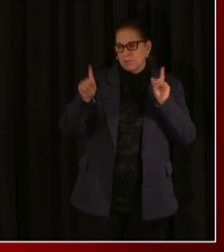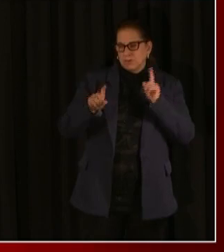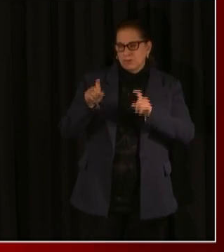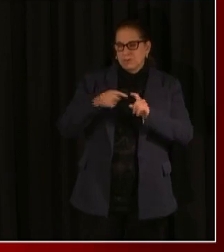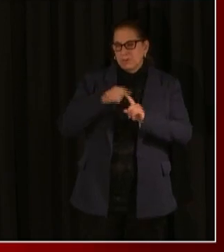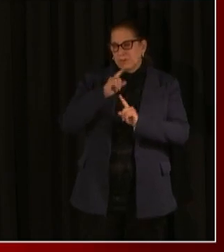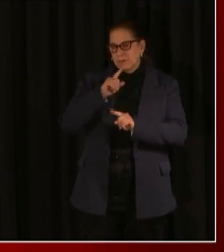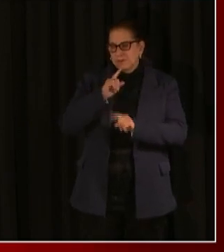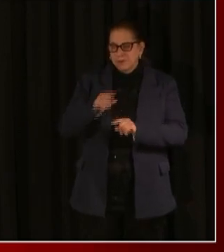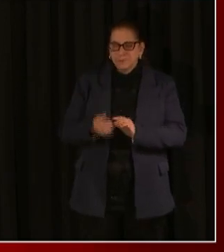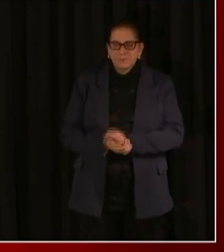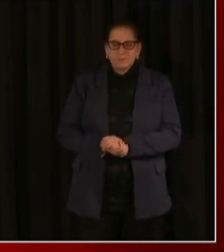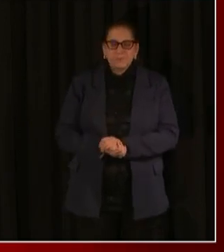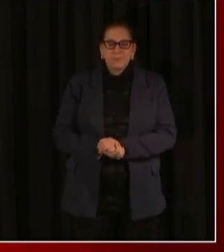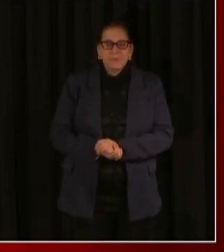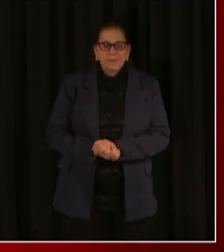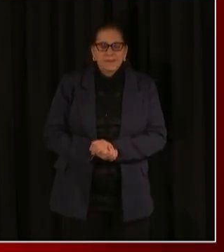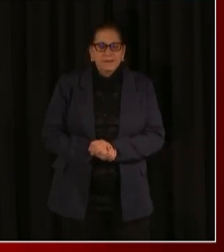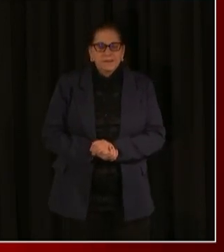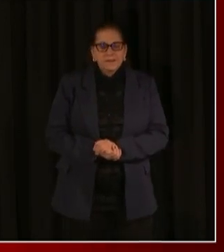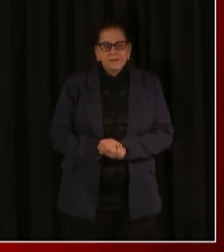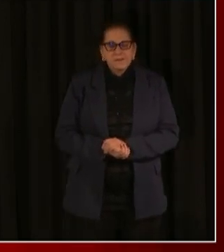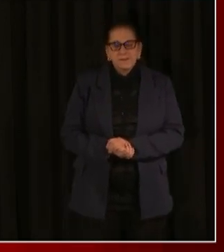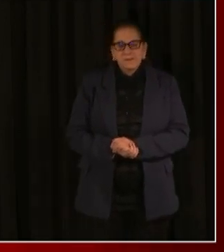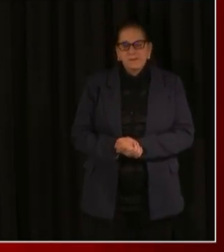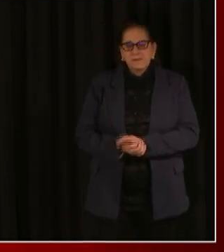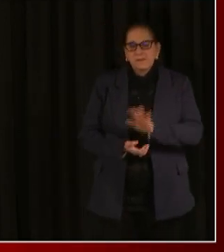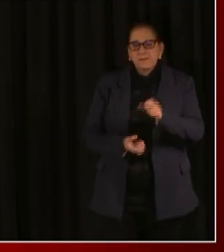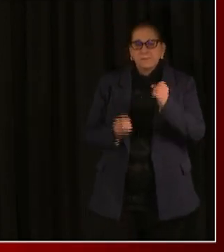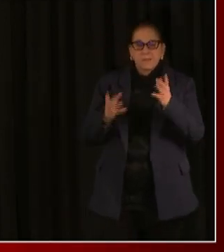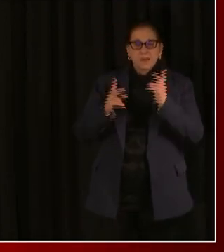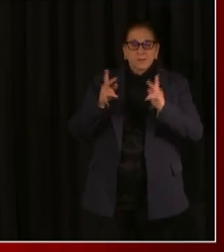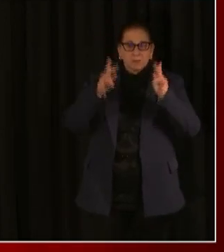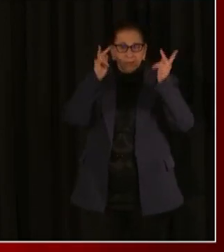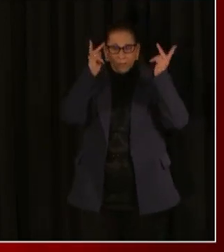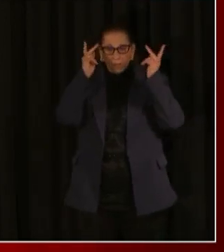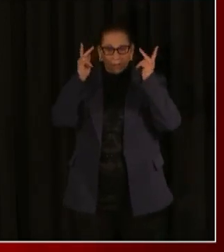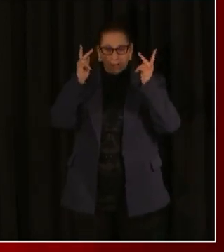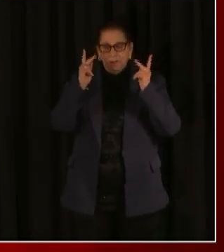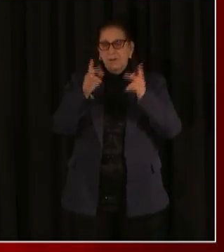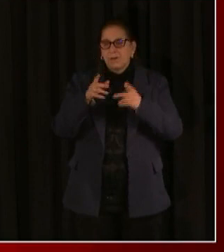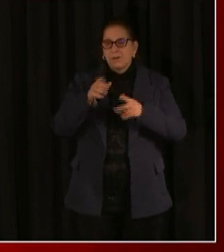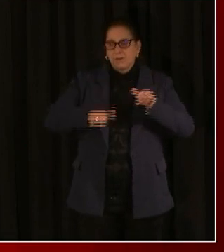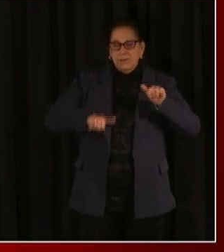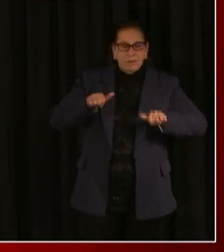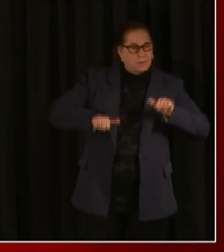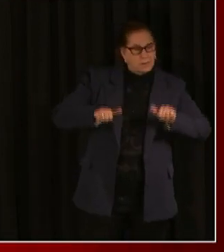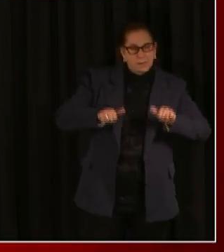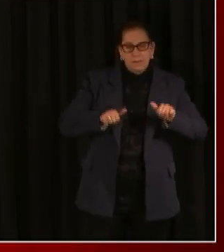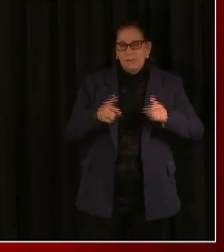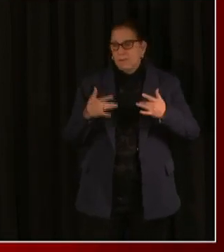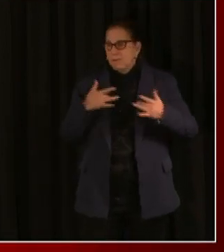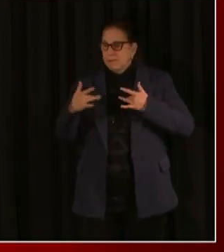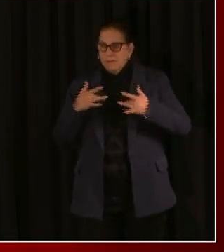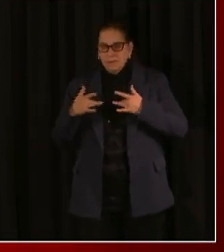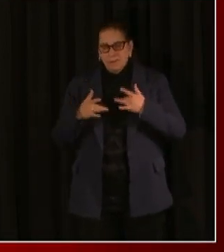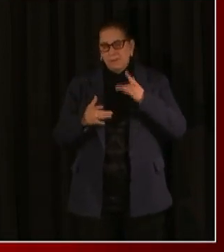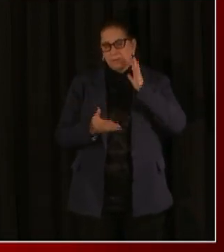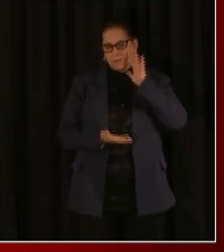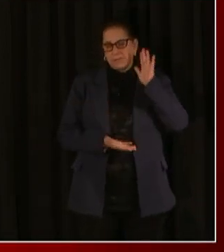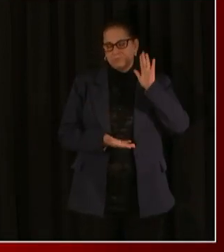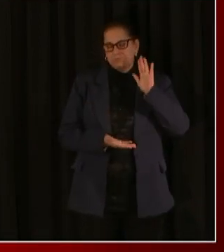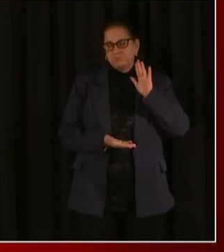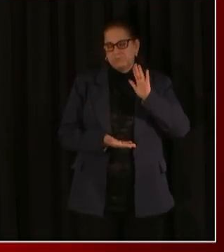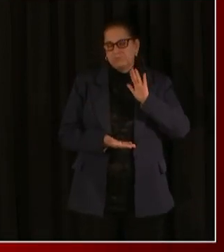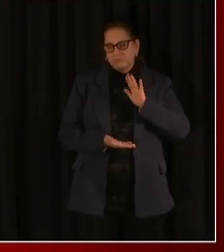you get questions from your constituents, that you're able to answer both kind of facts and dispelling myths about the